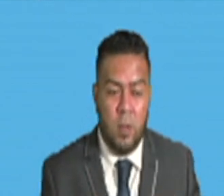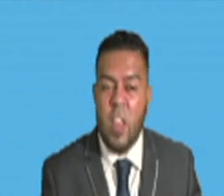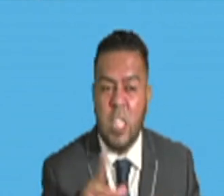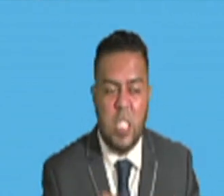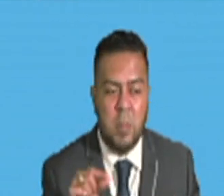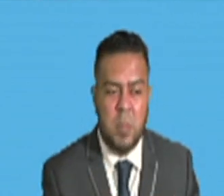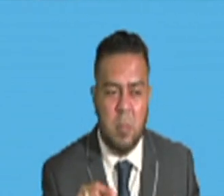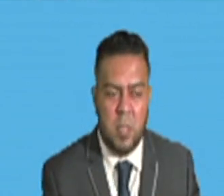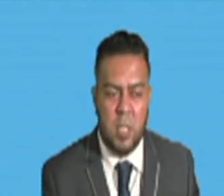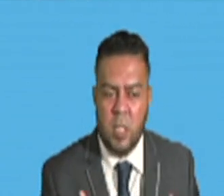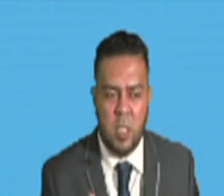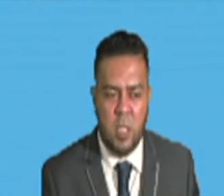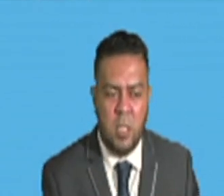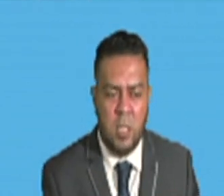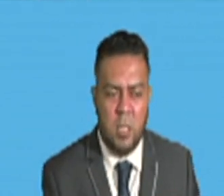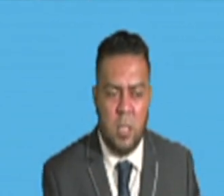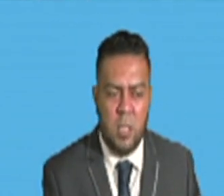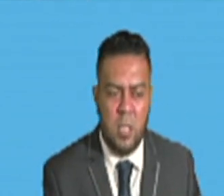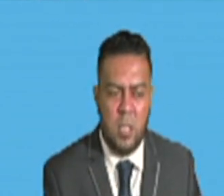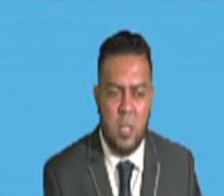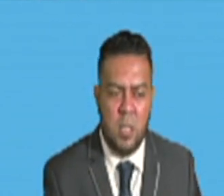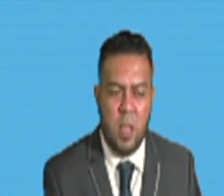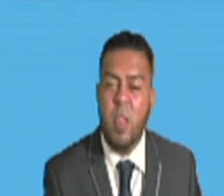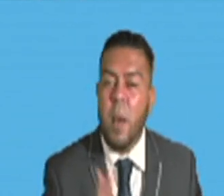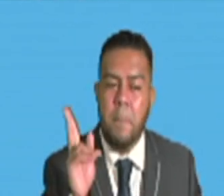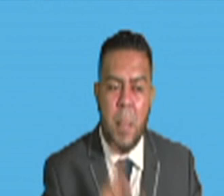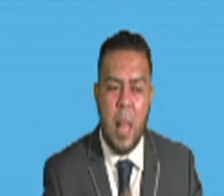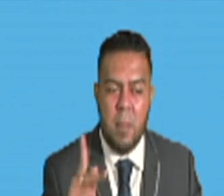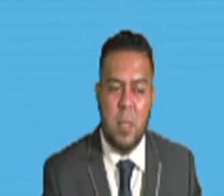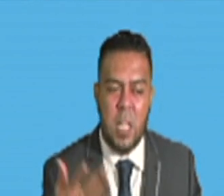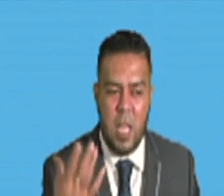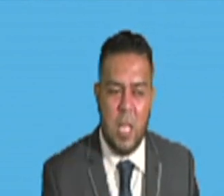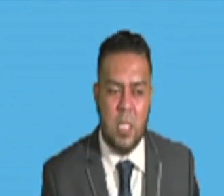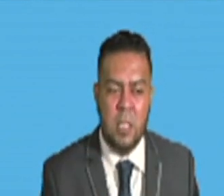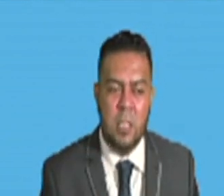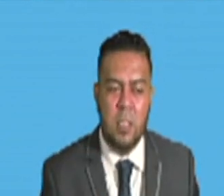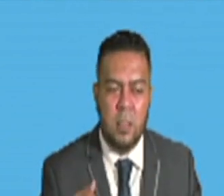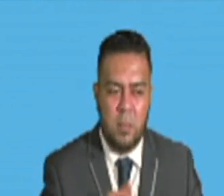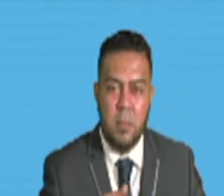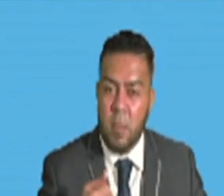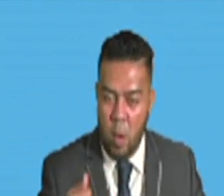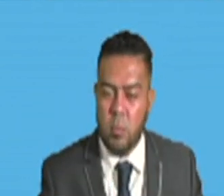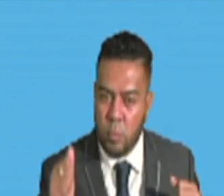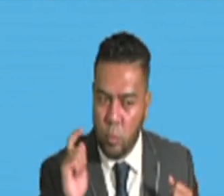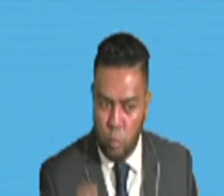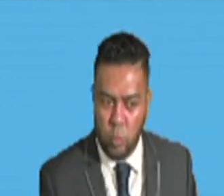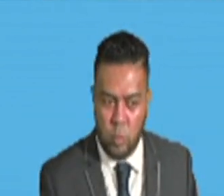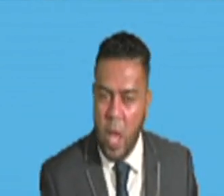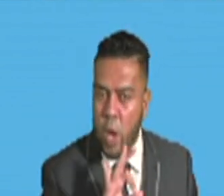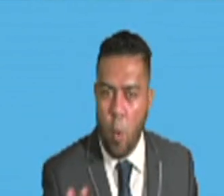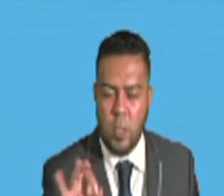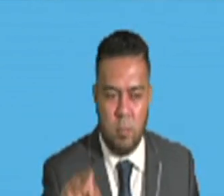You're not usurping their powers, Mr. Speaker, sir. The Parliament has certain privileges too. And nobody's been